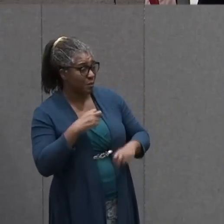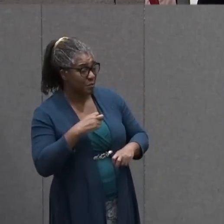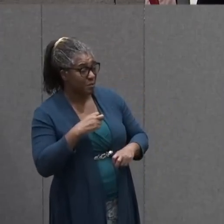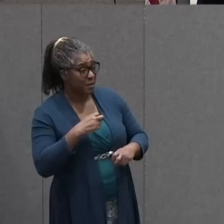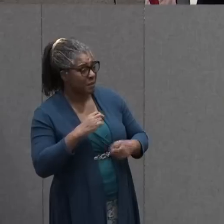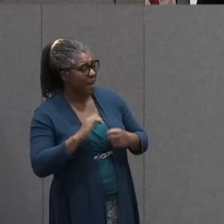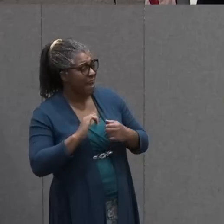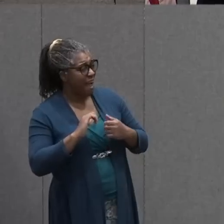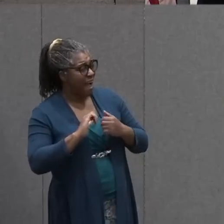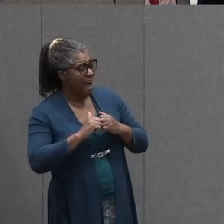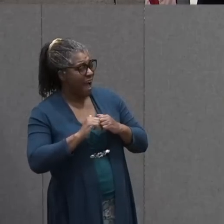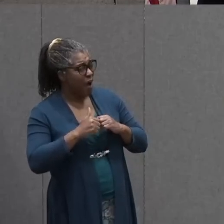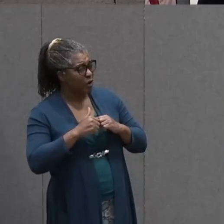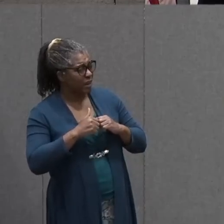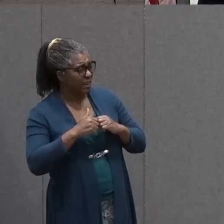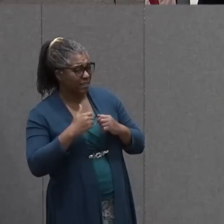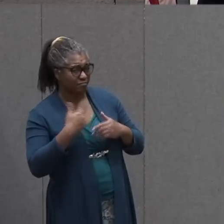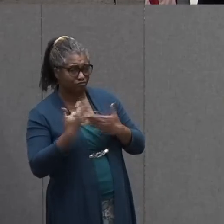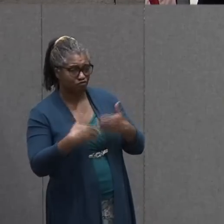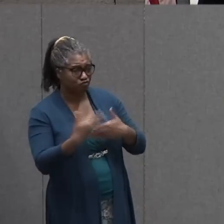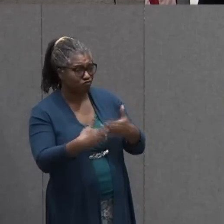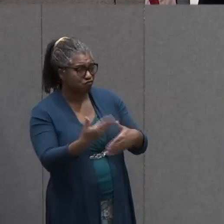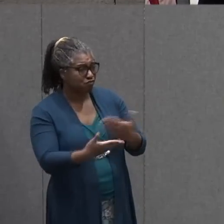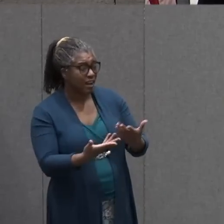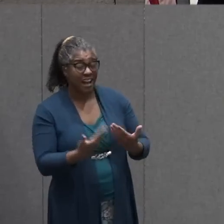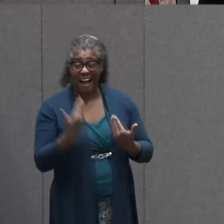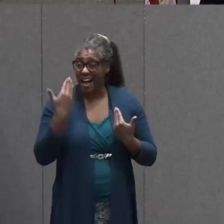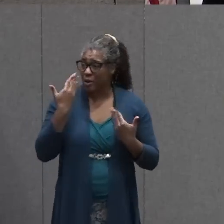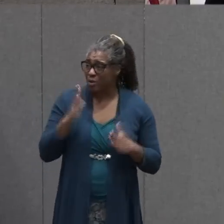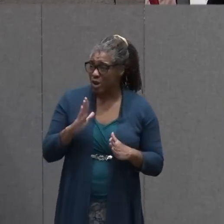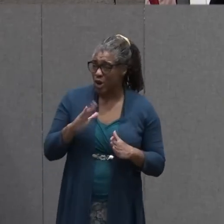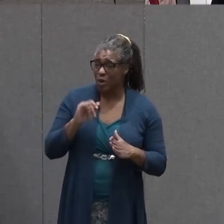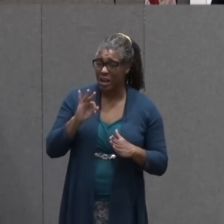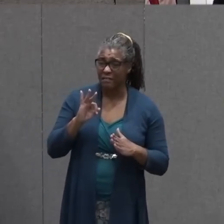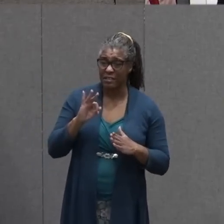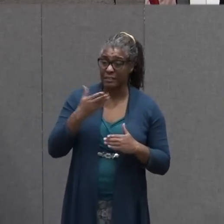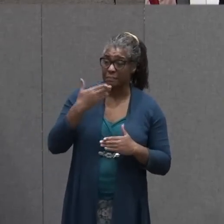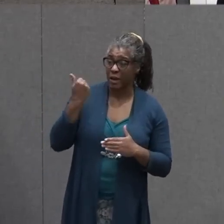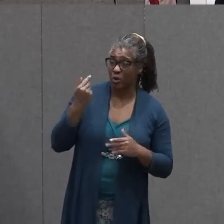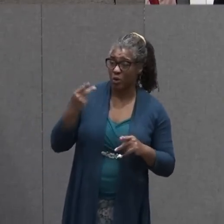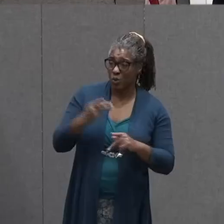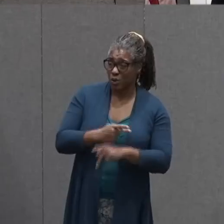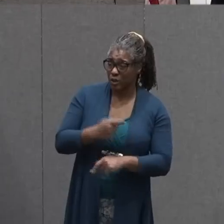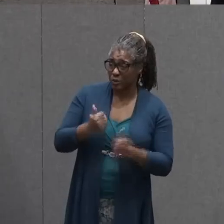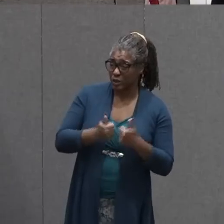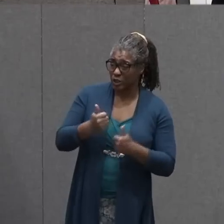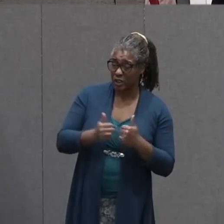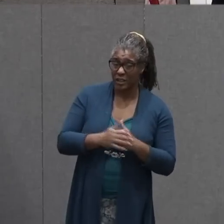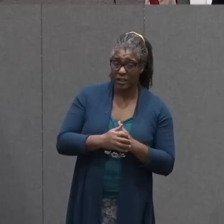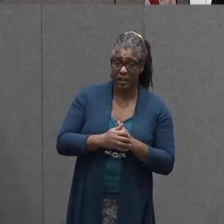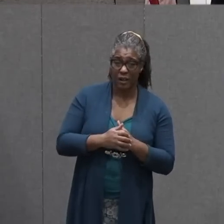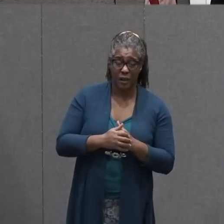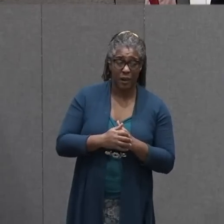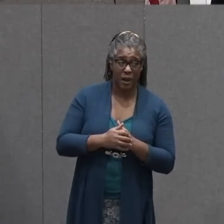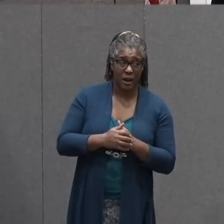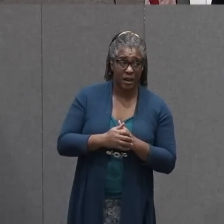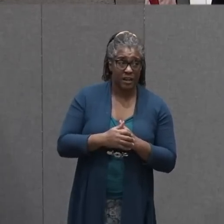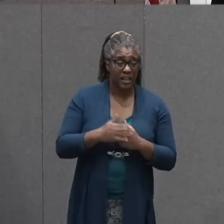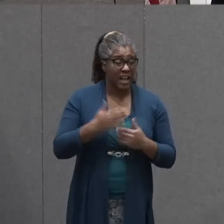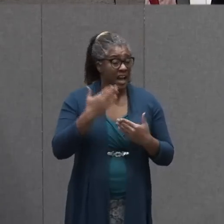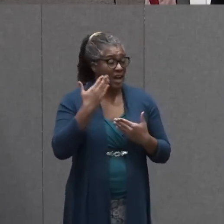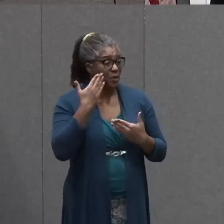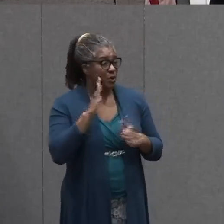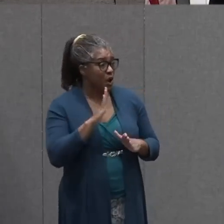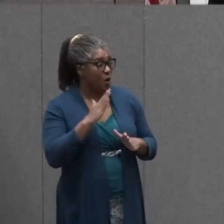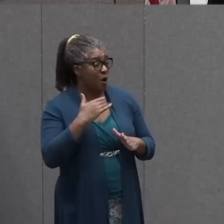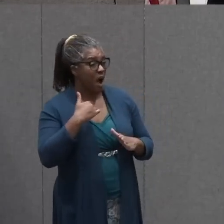if I helped or if I just made it worse. I don't know. I know I was frustrating him. I forgot